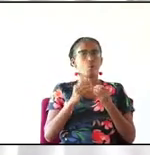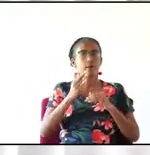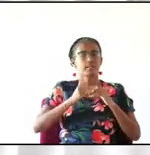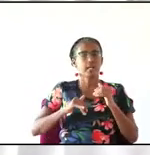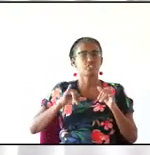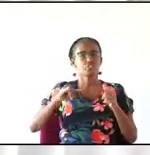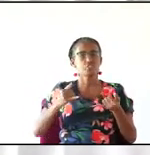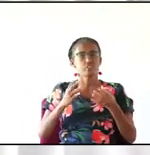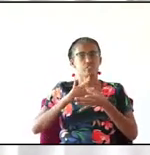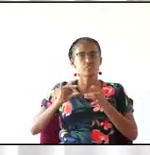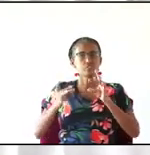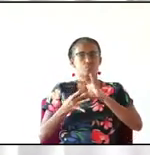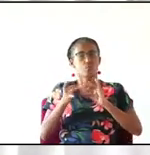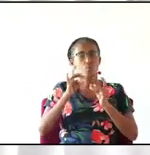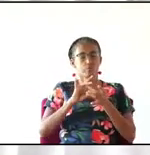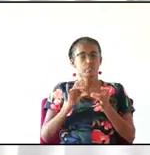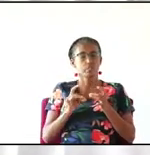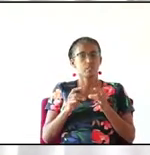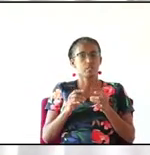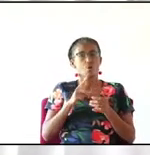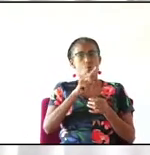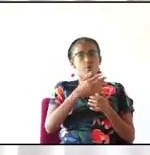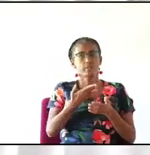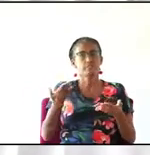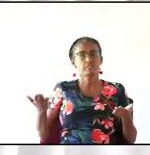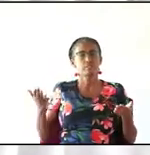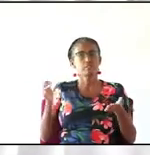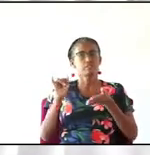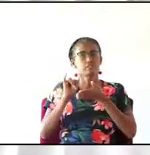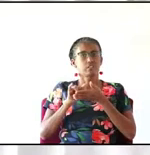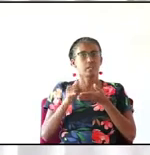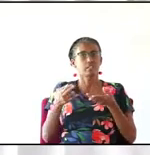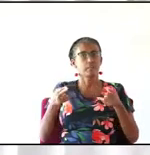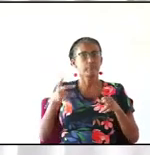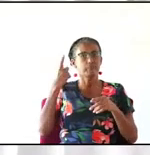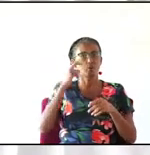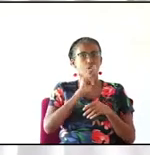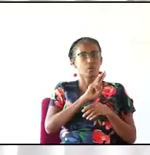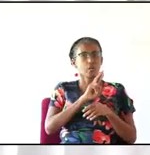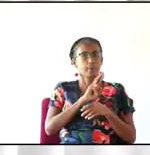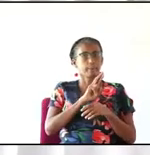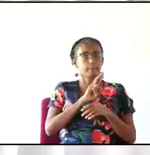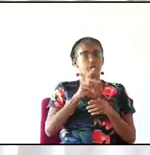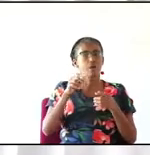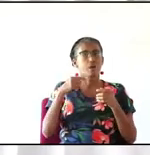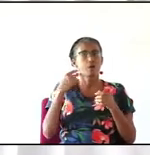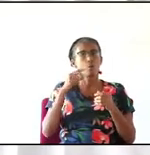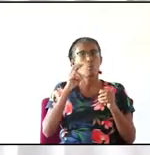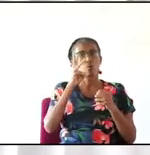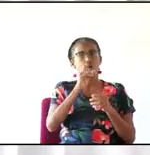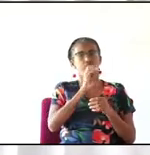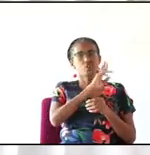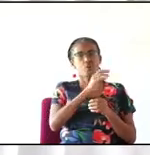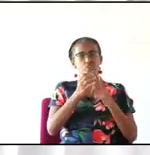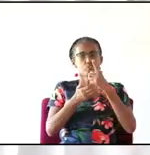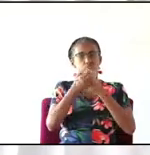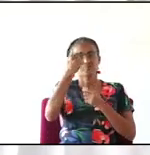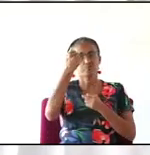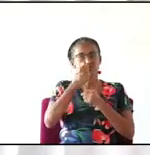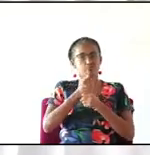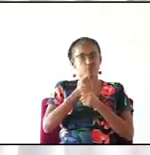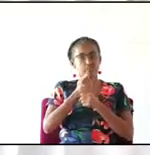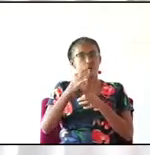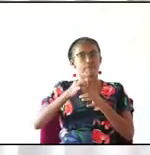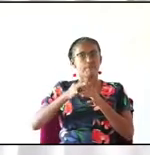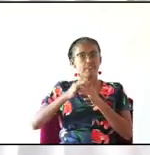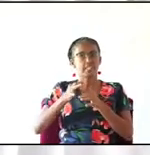things that I learned from it. And one of the things that came up for me was about trusting God. And it's quite easy for